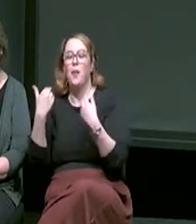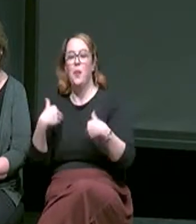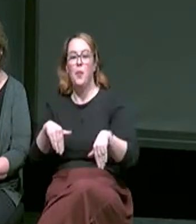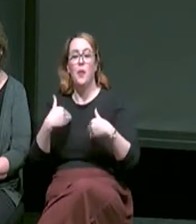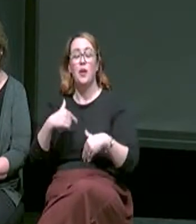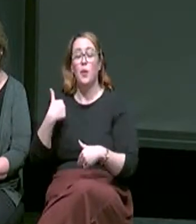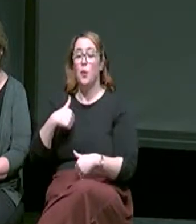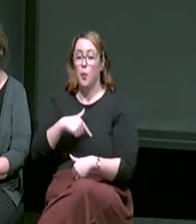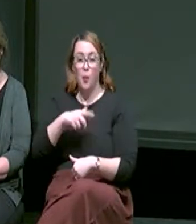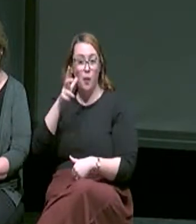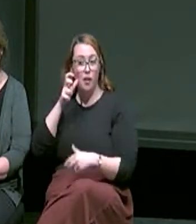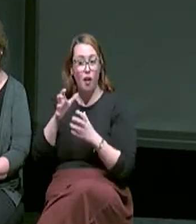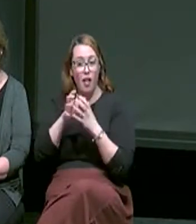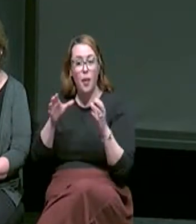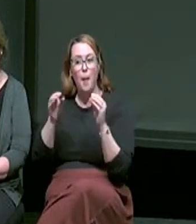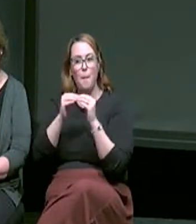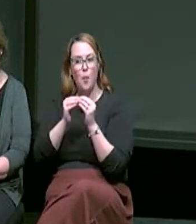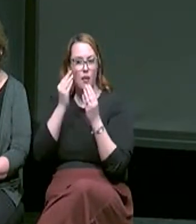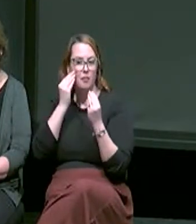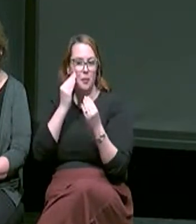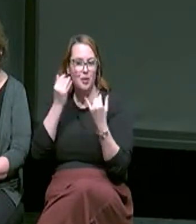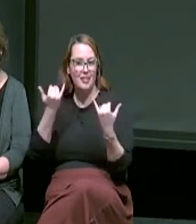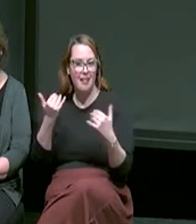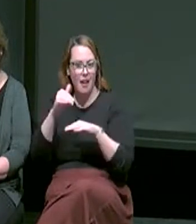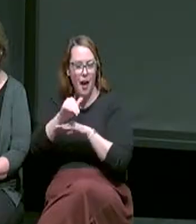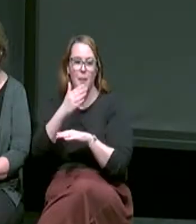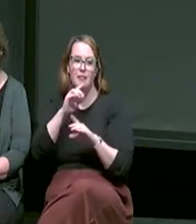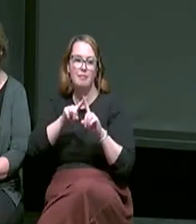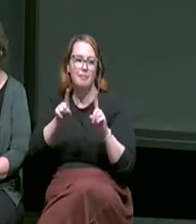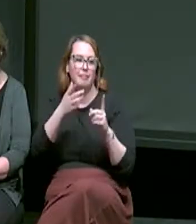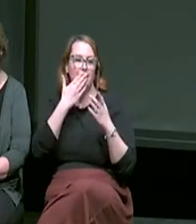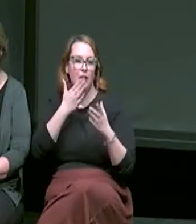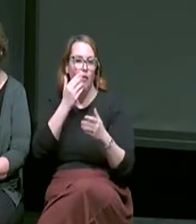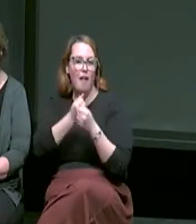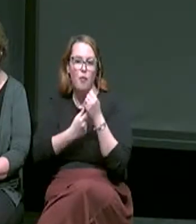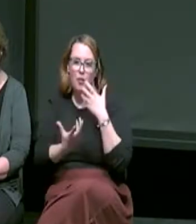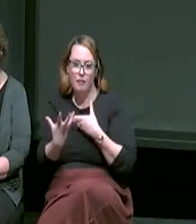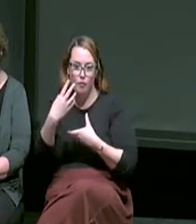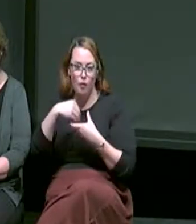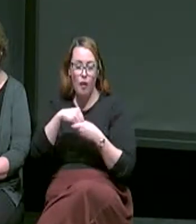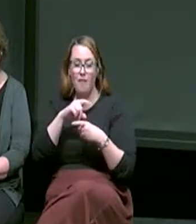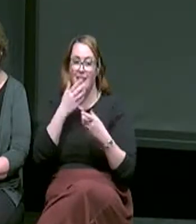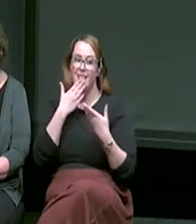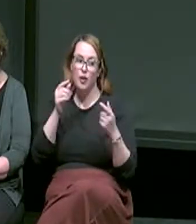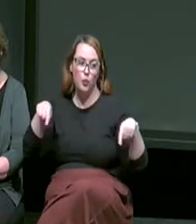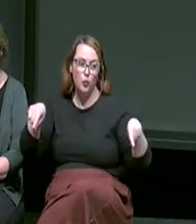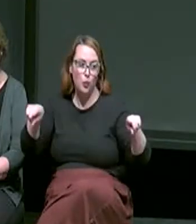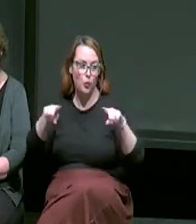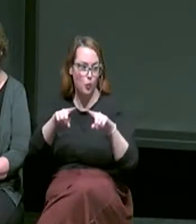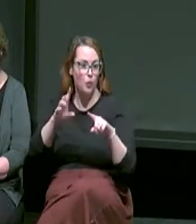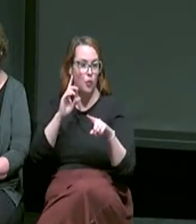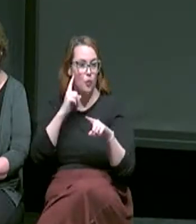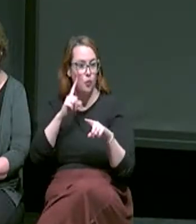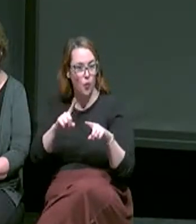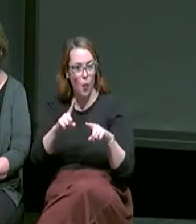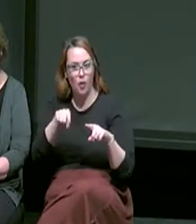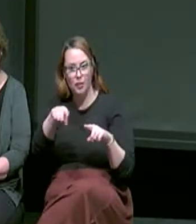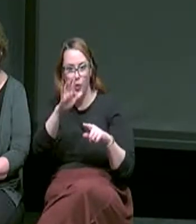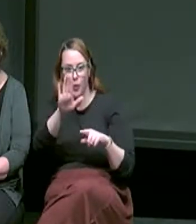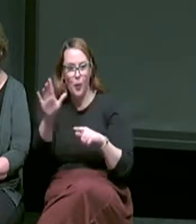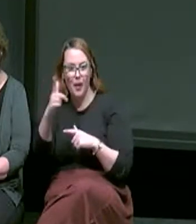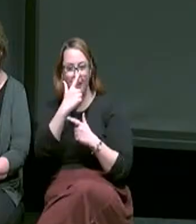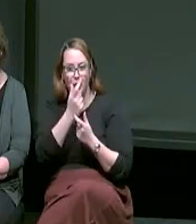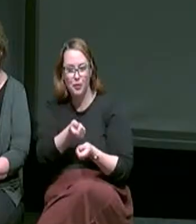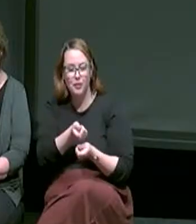we're going to hear a lot more tonight, but I want to thank everybody who's a part of it, and I want to thank all of you for being